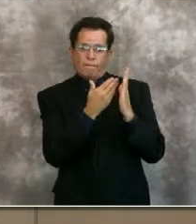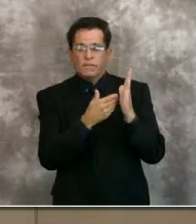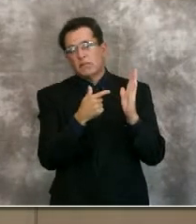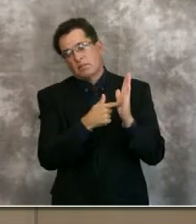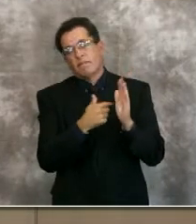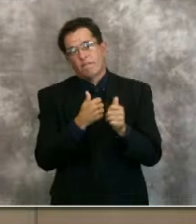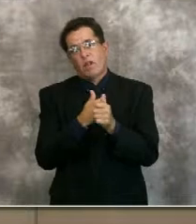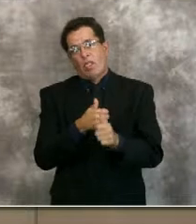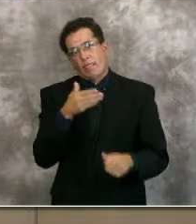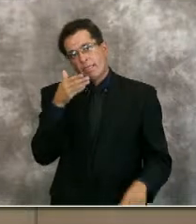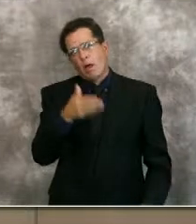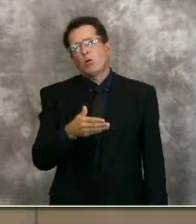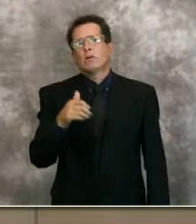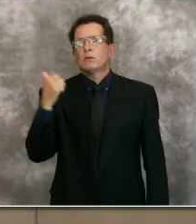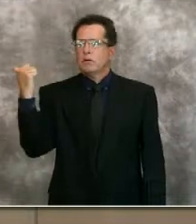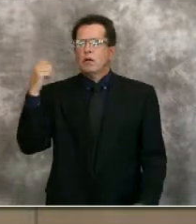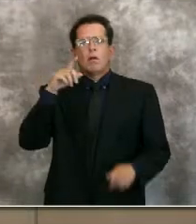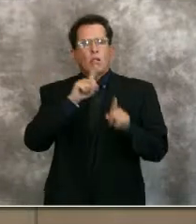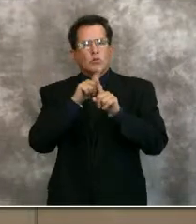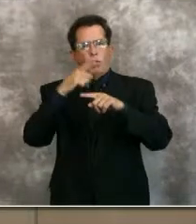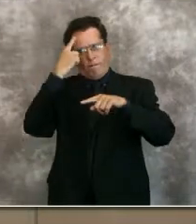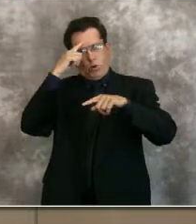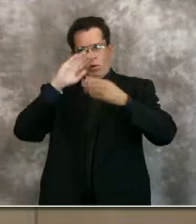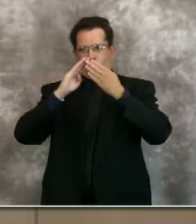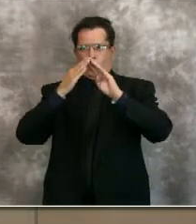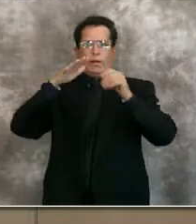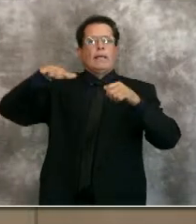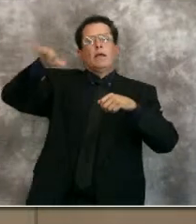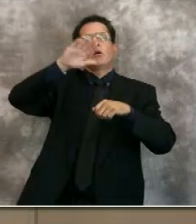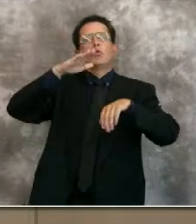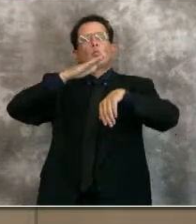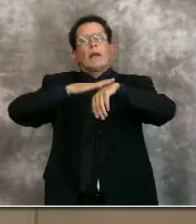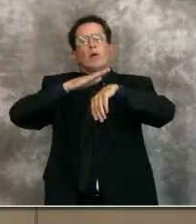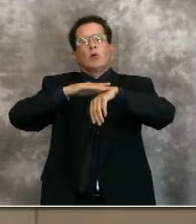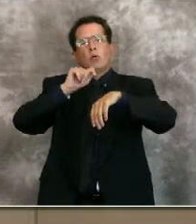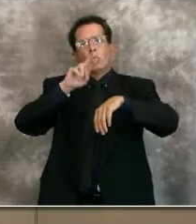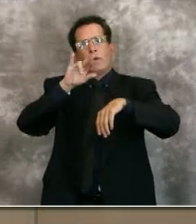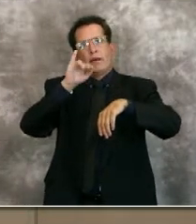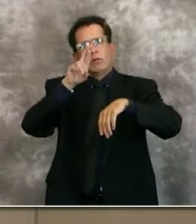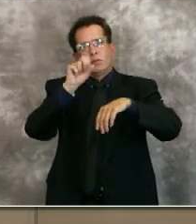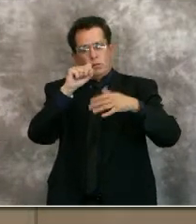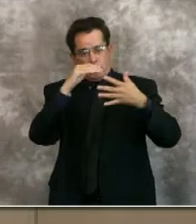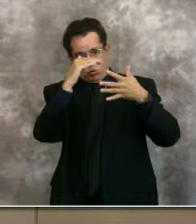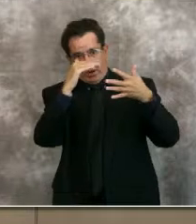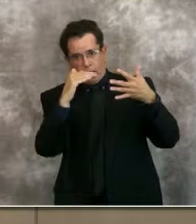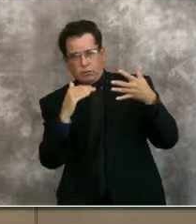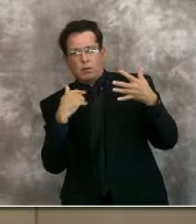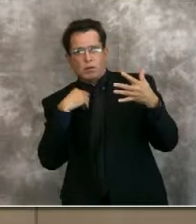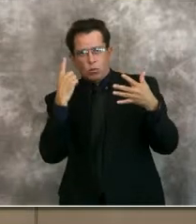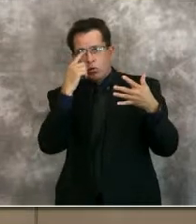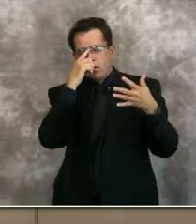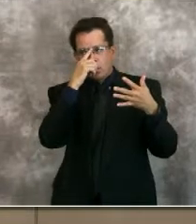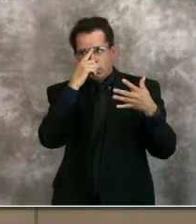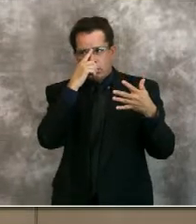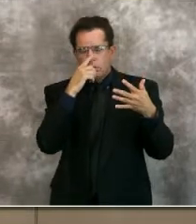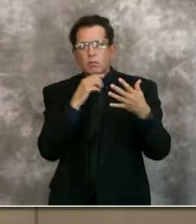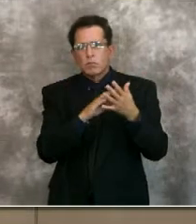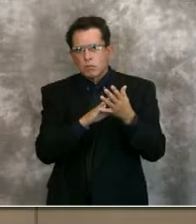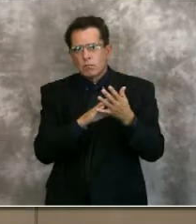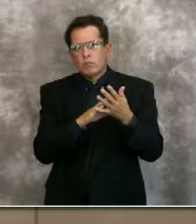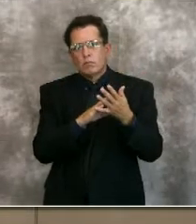And then as far as the community triggers go, do you feel that the number set there, is it something